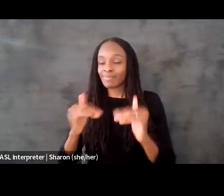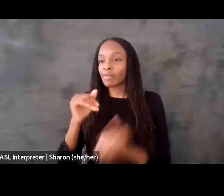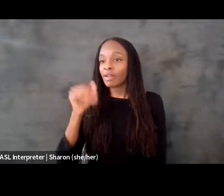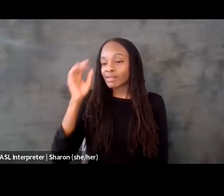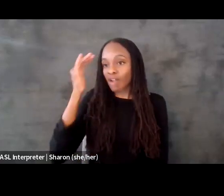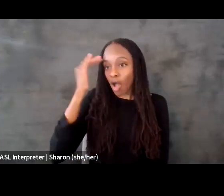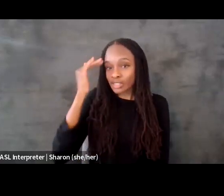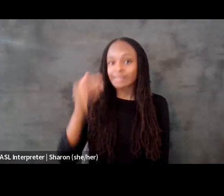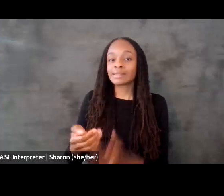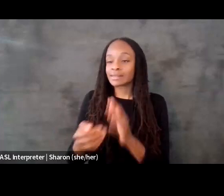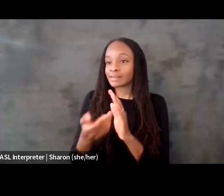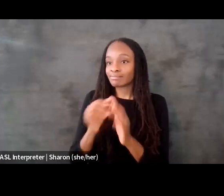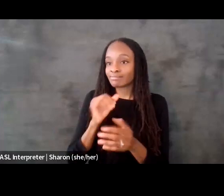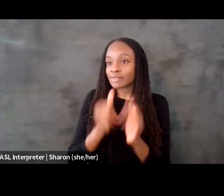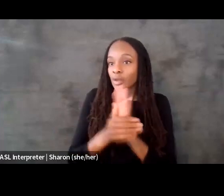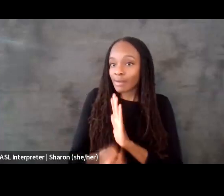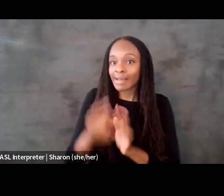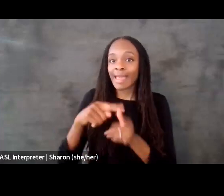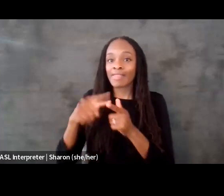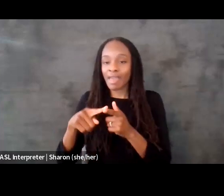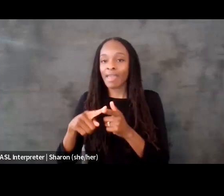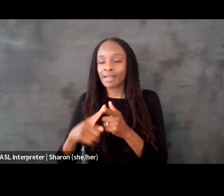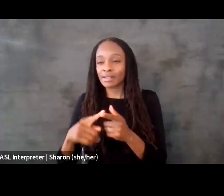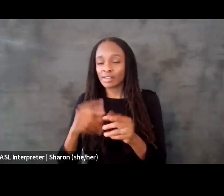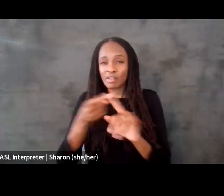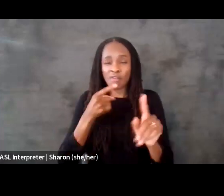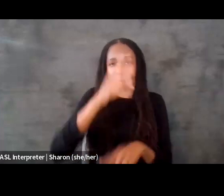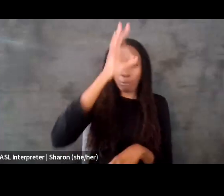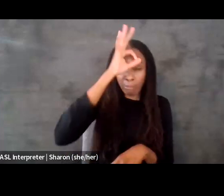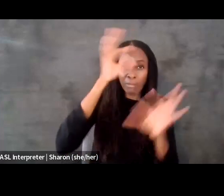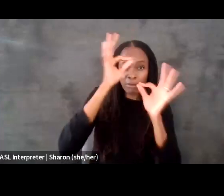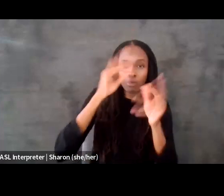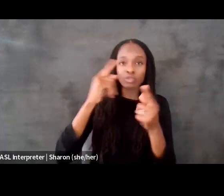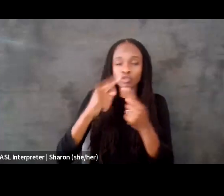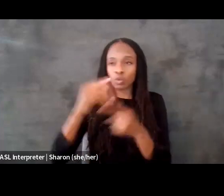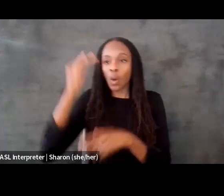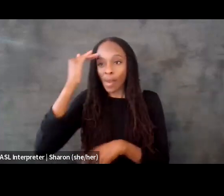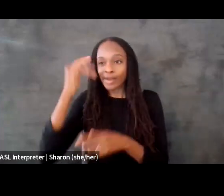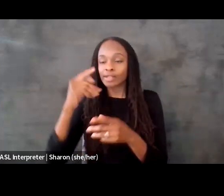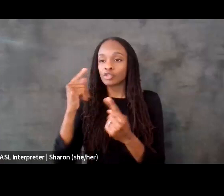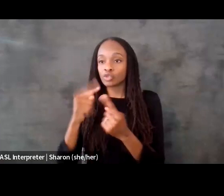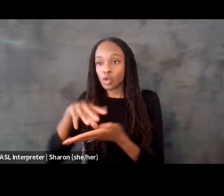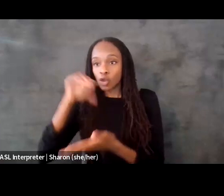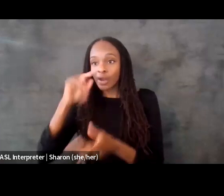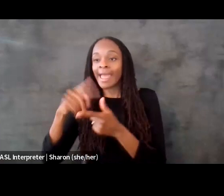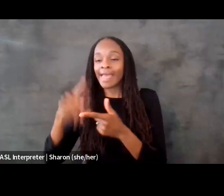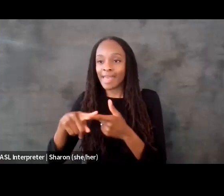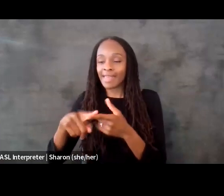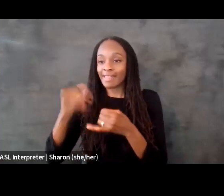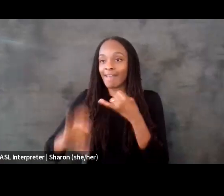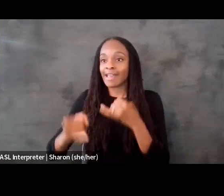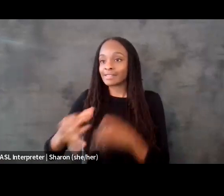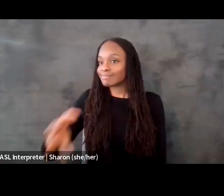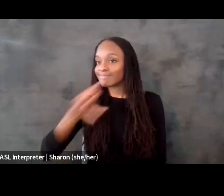conscious competence and learning. So we go from ignorance, awareness, learning to mastery. What does mastery mean? You never